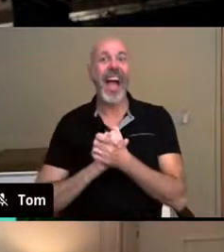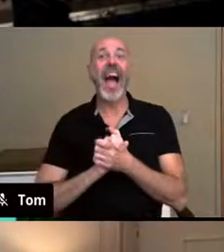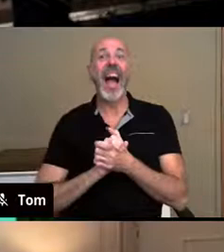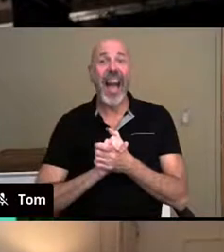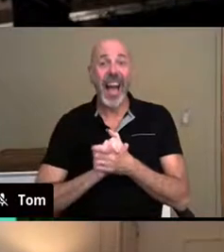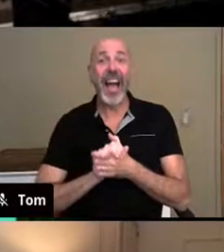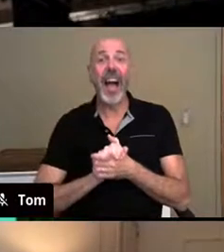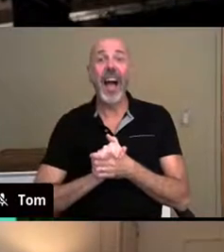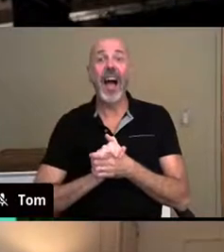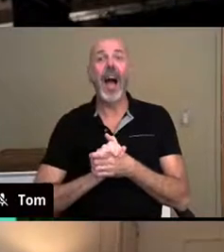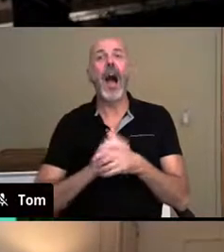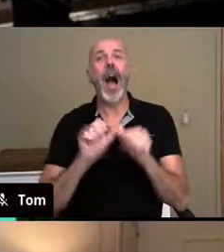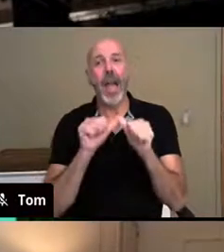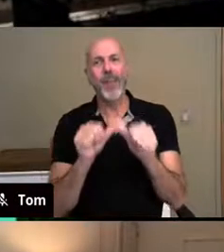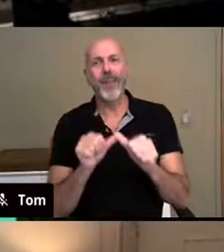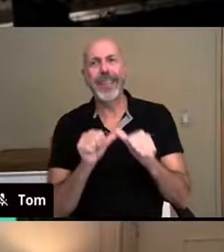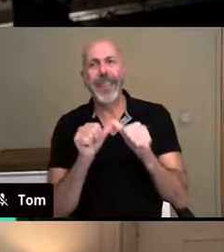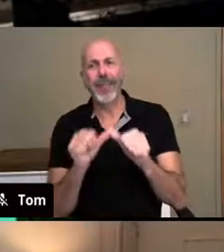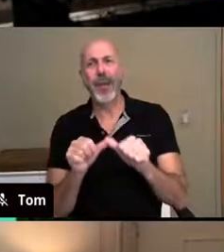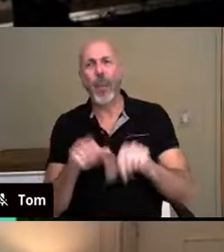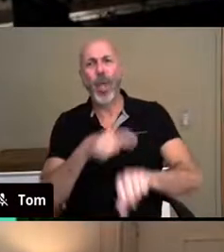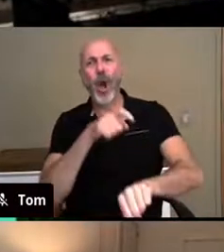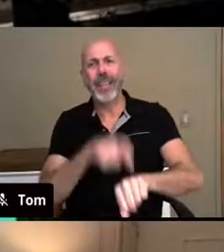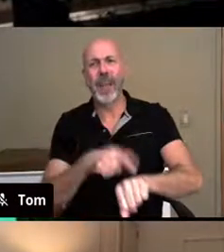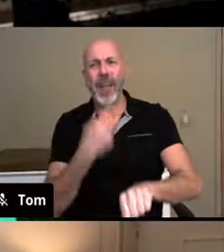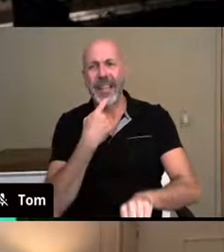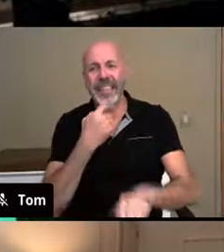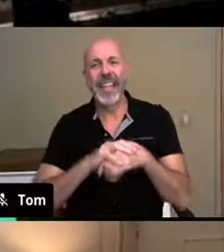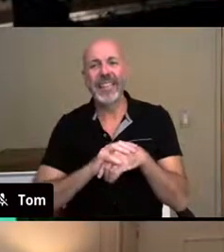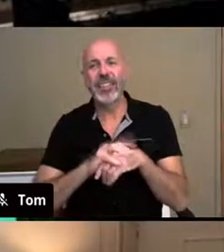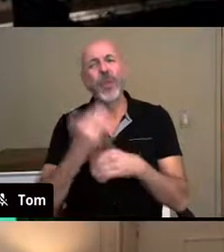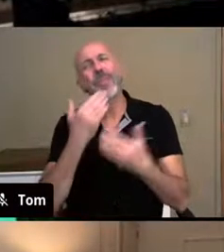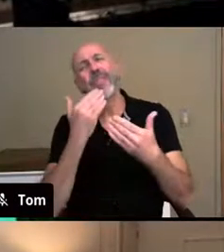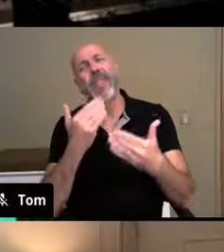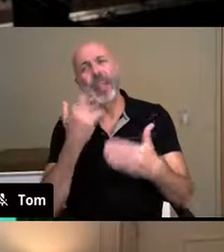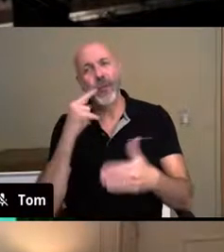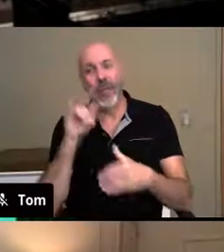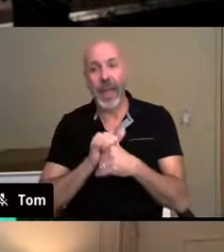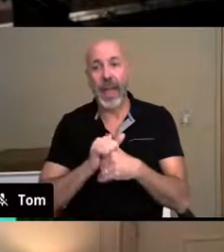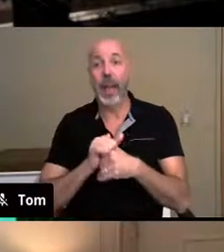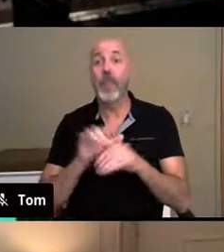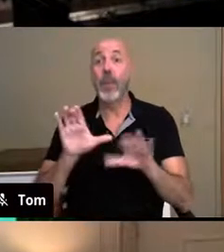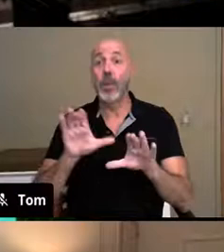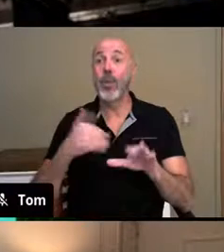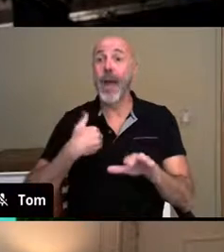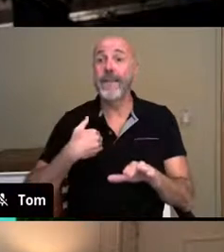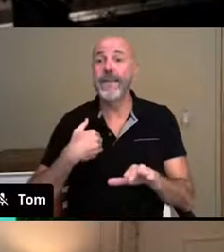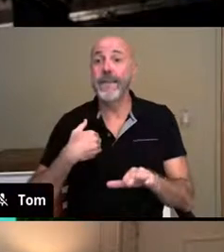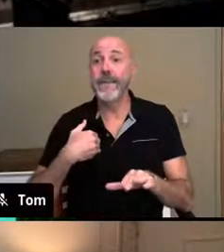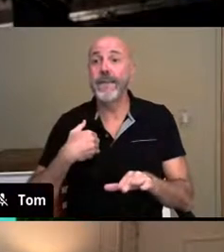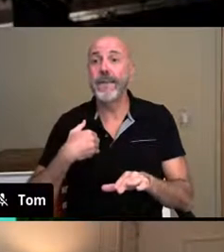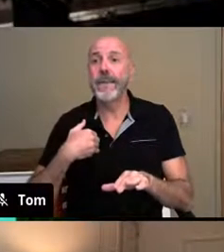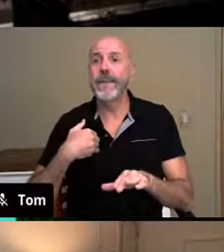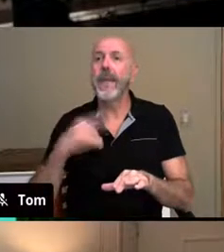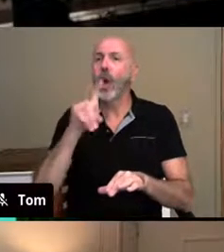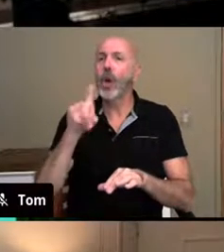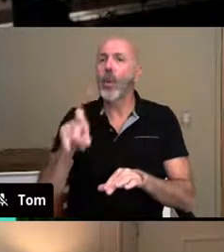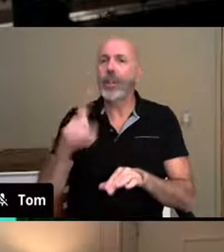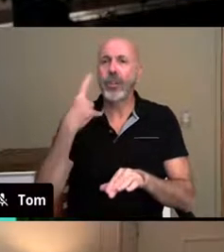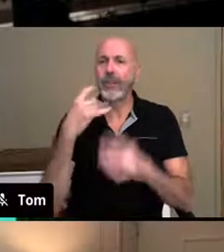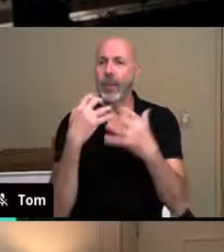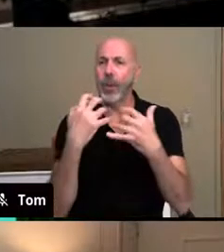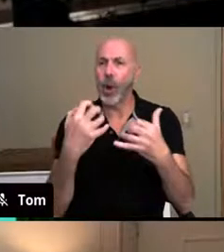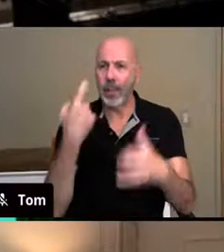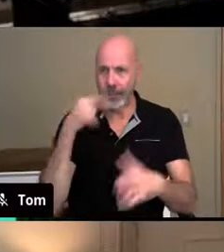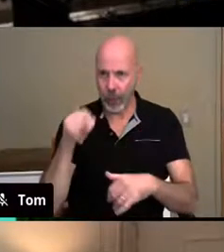I've kept you longer than I said I was going to, so thank you for that. But we do have a question from our